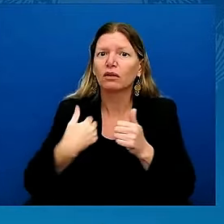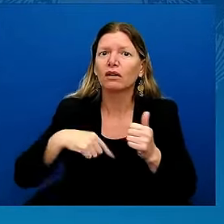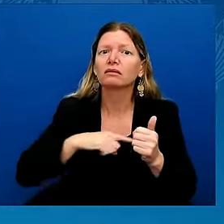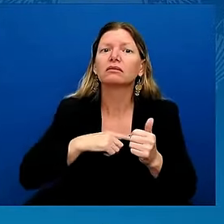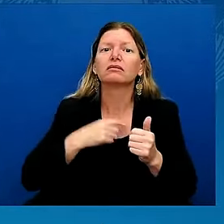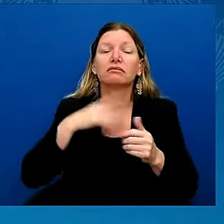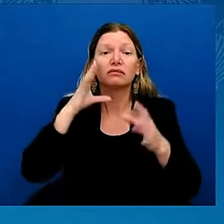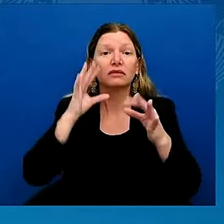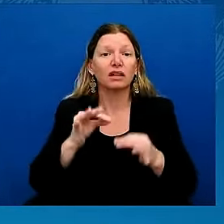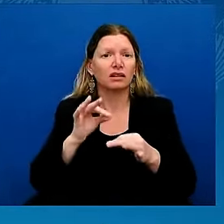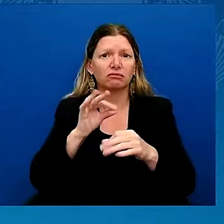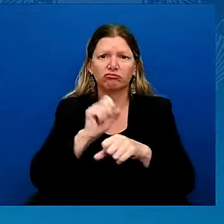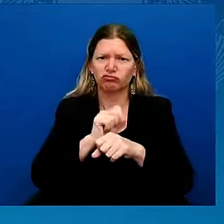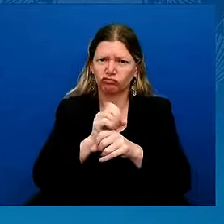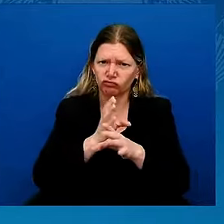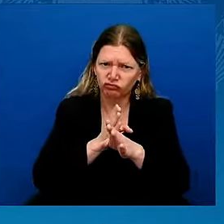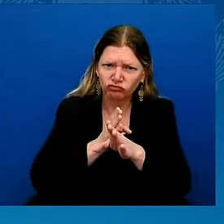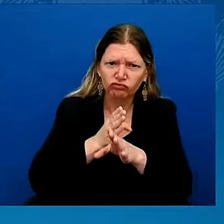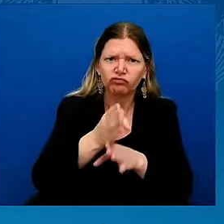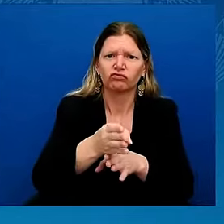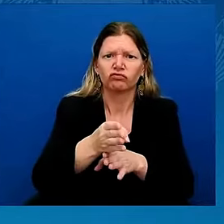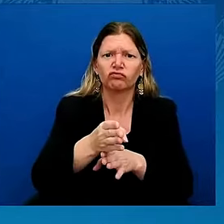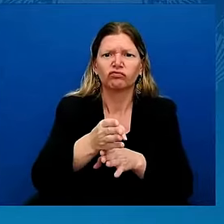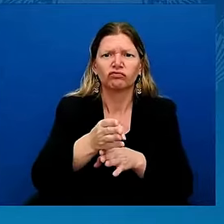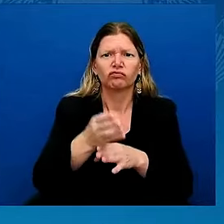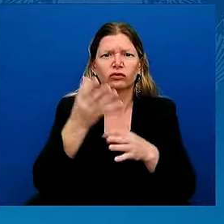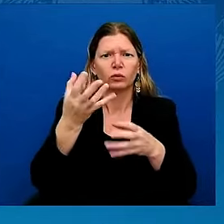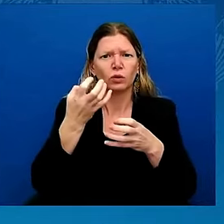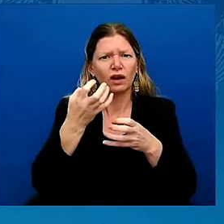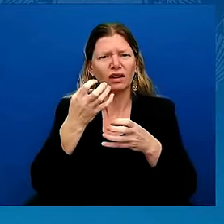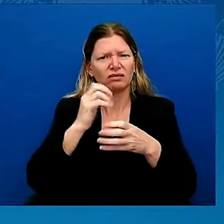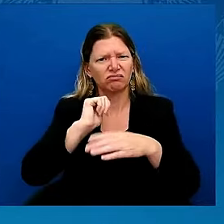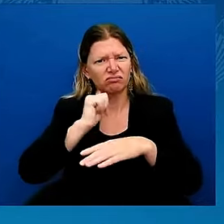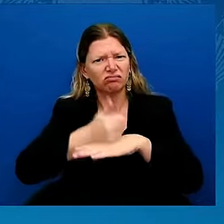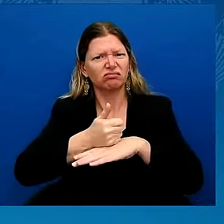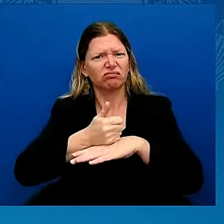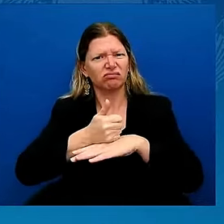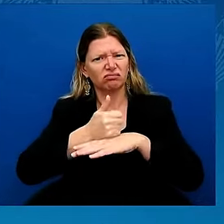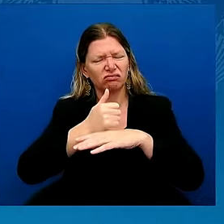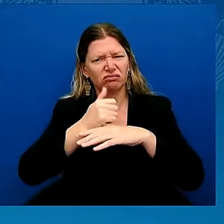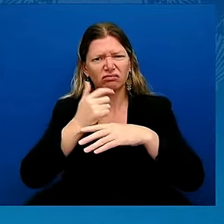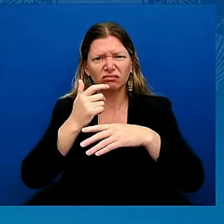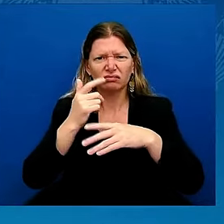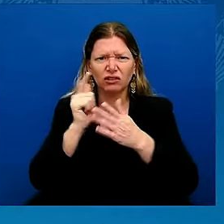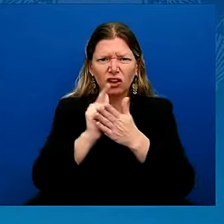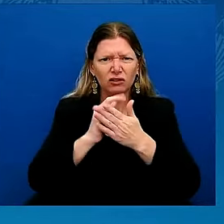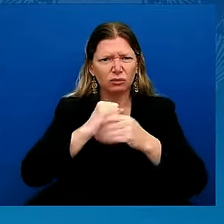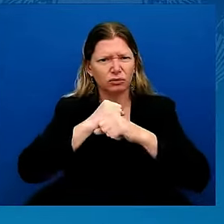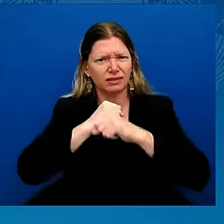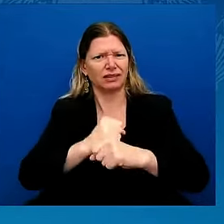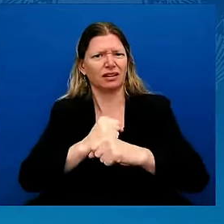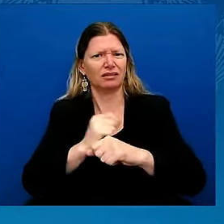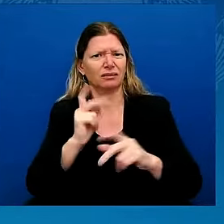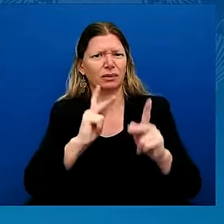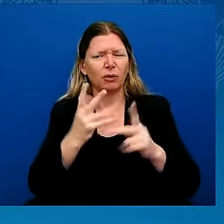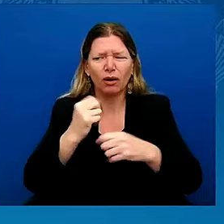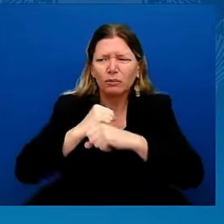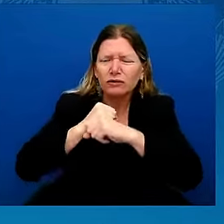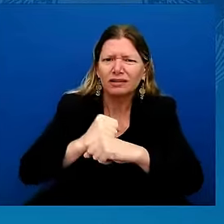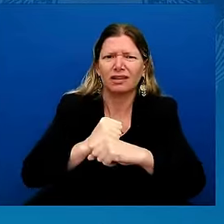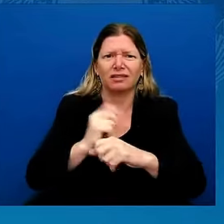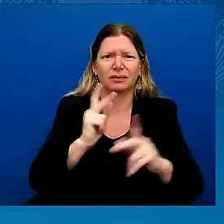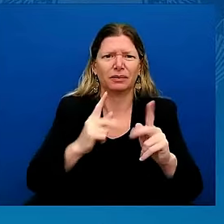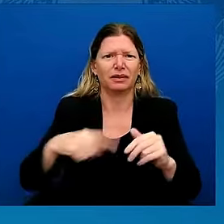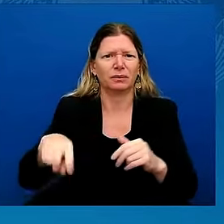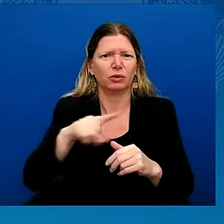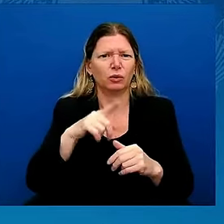work of making sure that we protect the most vulnerable. And so I started my career as a courtroom prosecutor. And took on those who